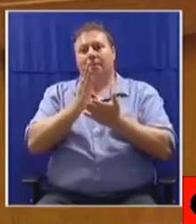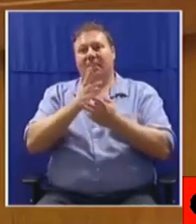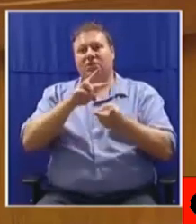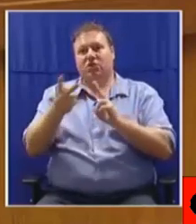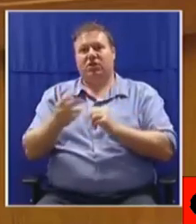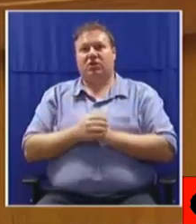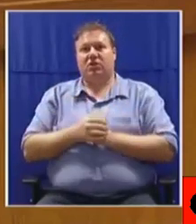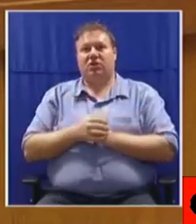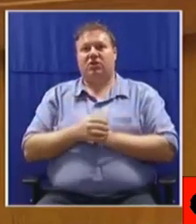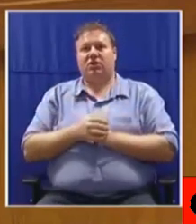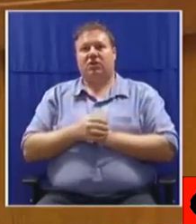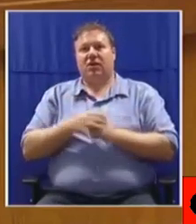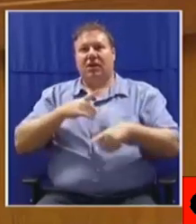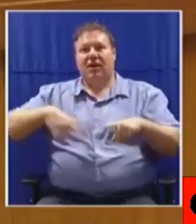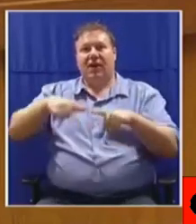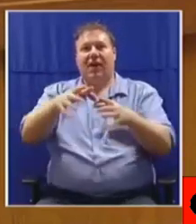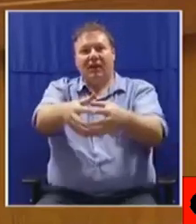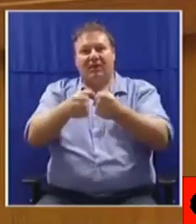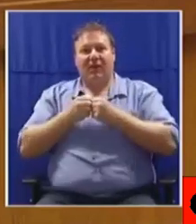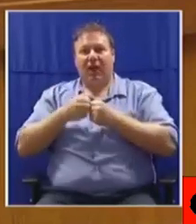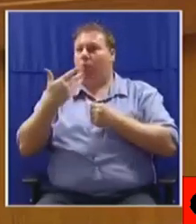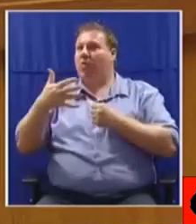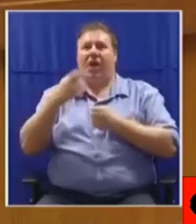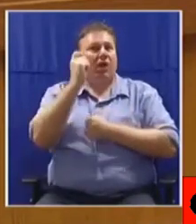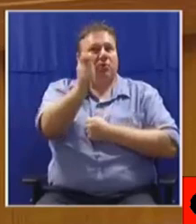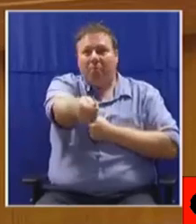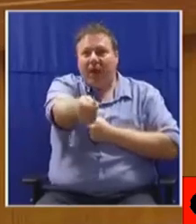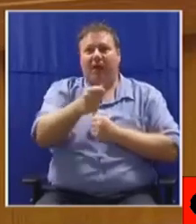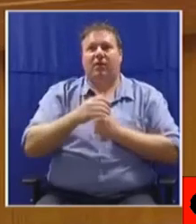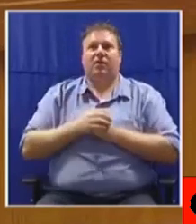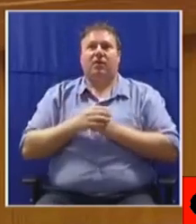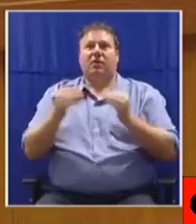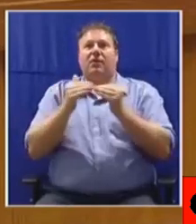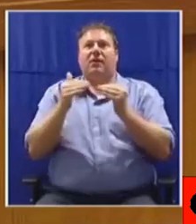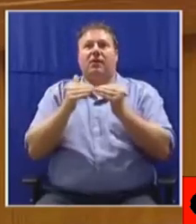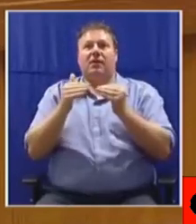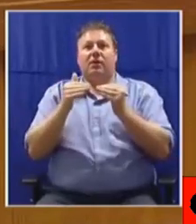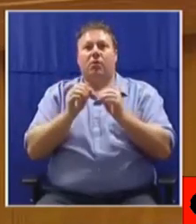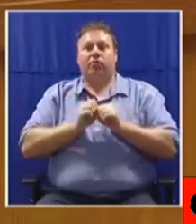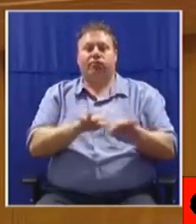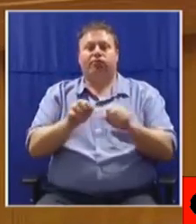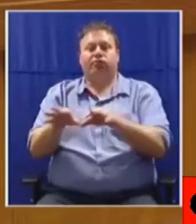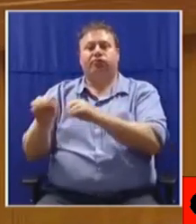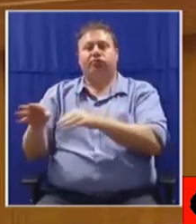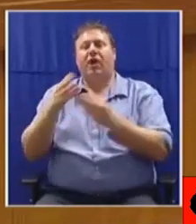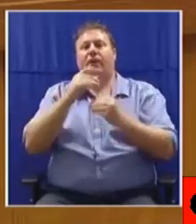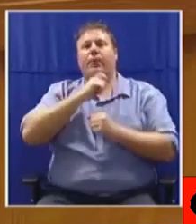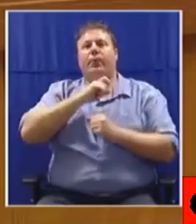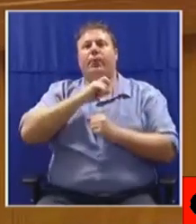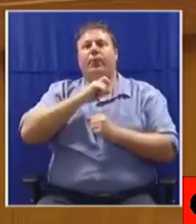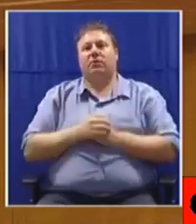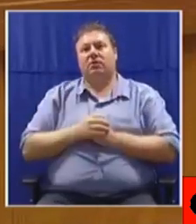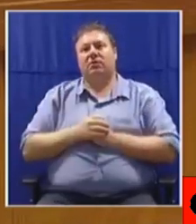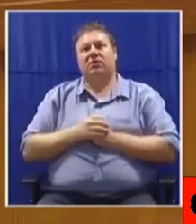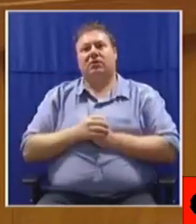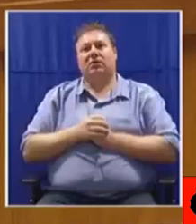be expropriated without compensation for equal redistribution and use.